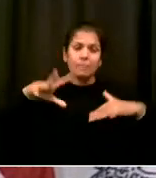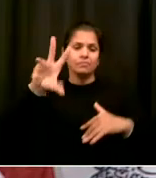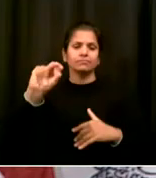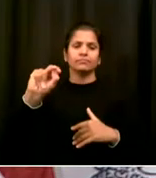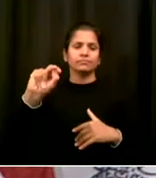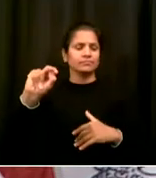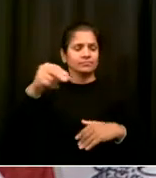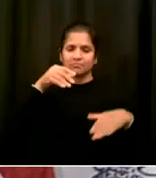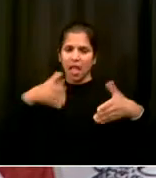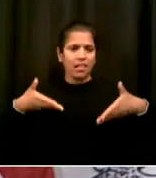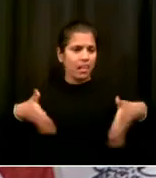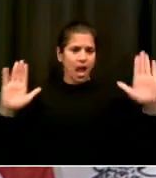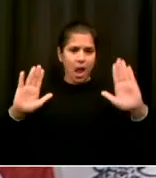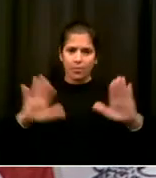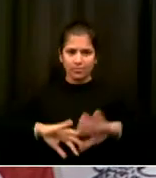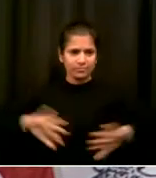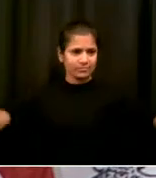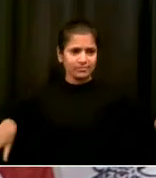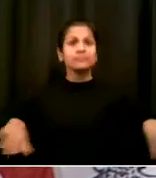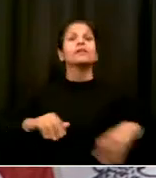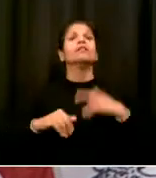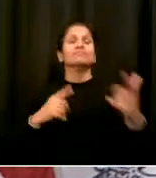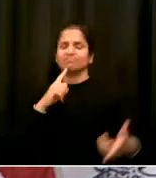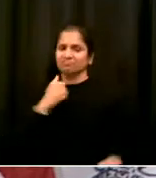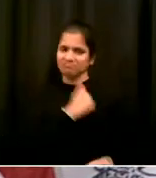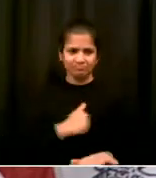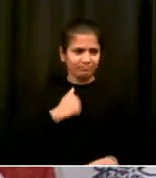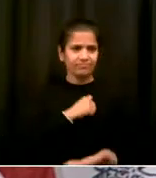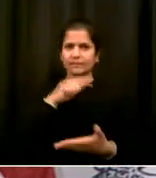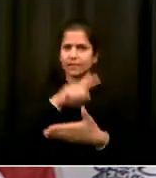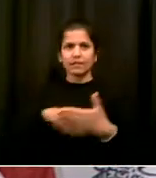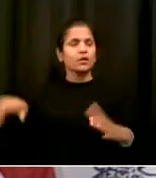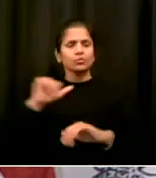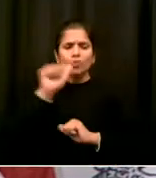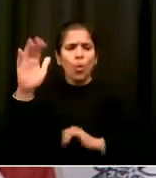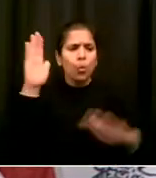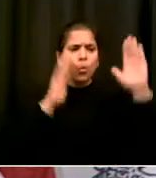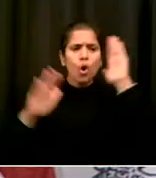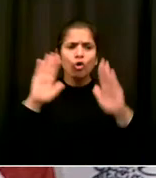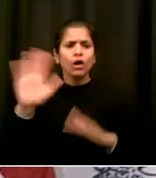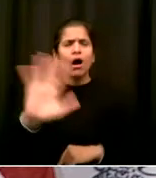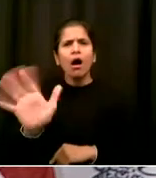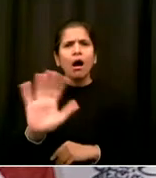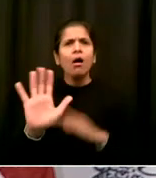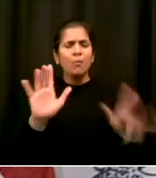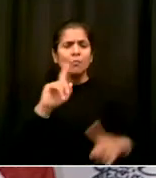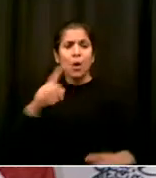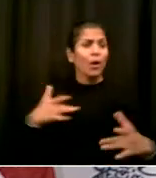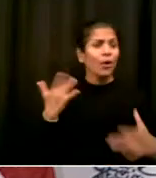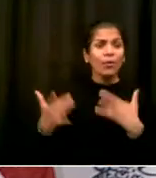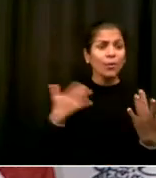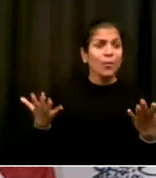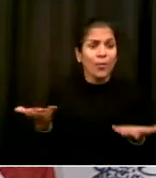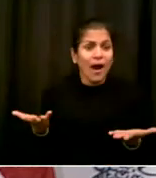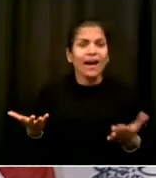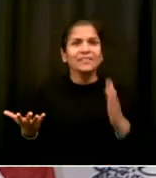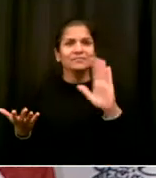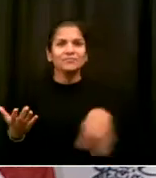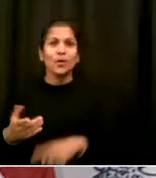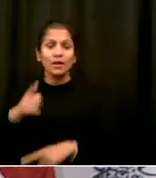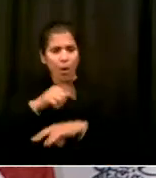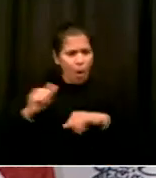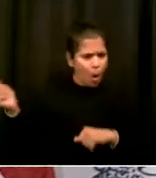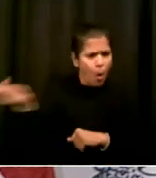think about it. We're going to be honoring our healthcare heroes and first responders and folks who did amazing work this year. Folks from the